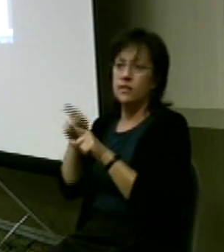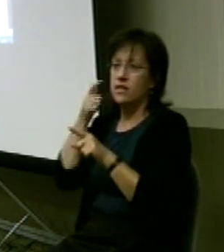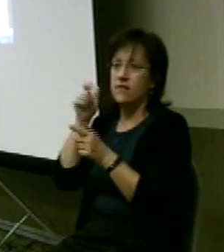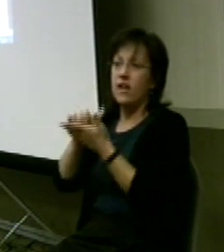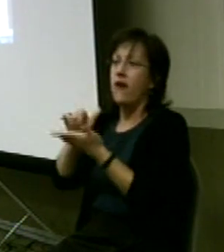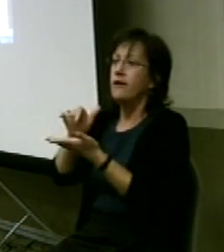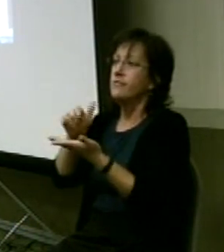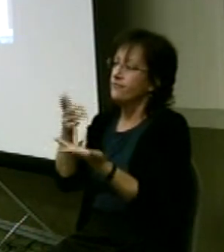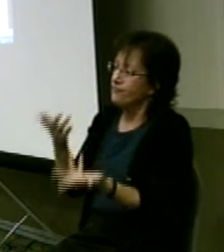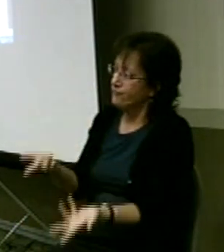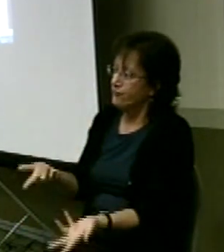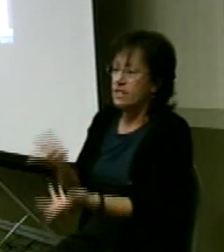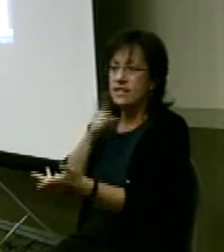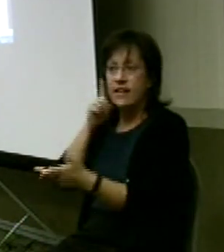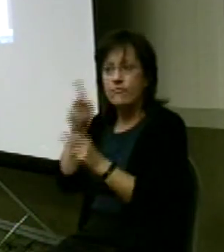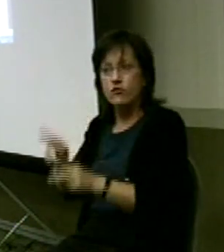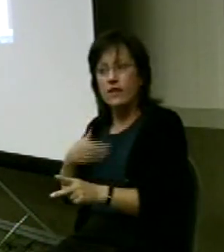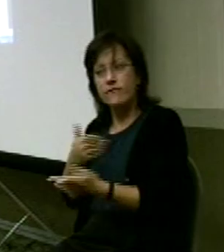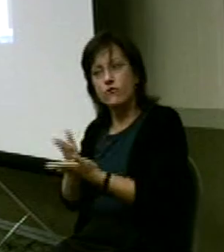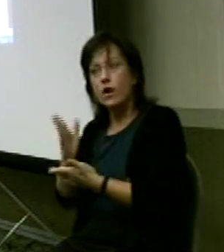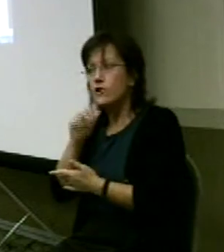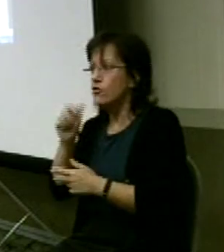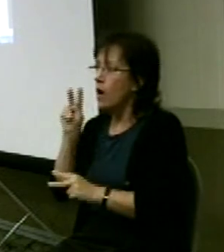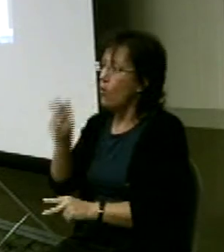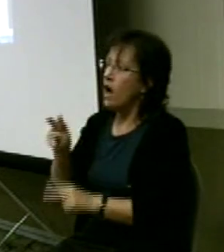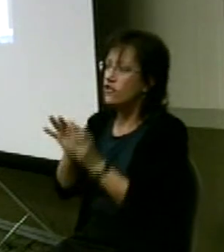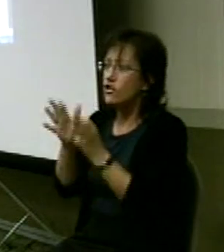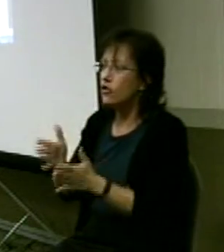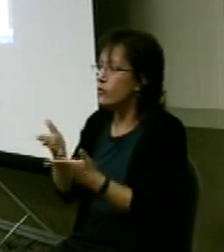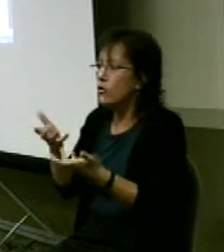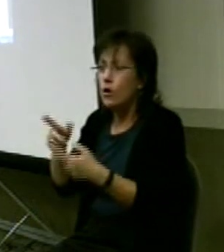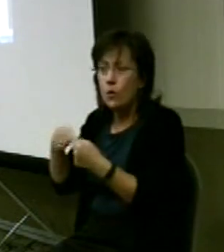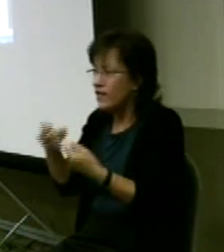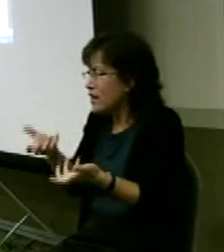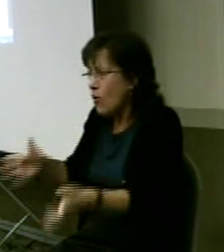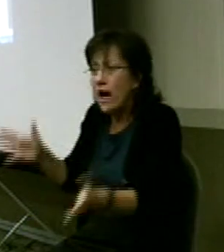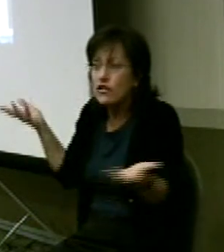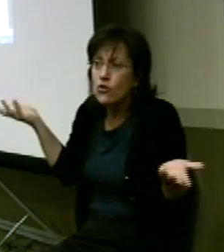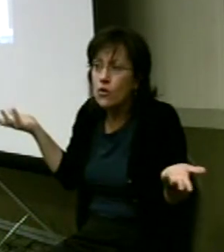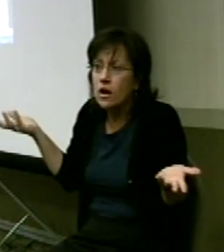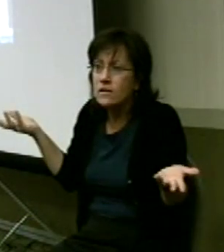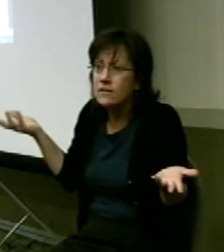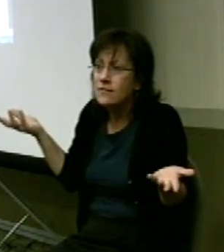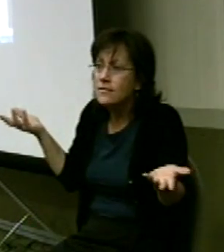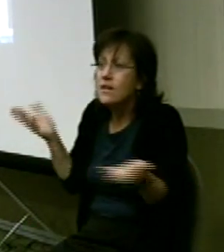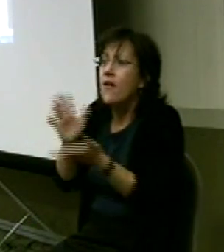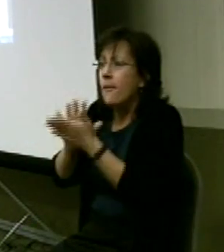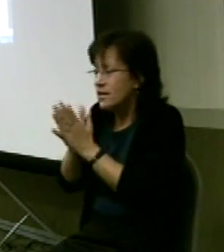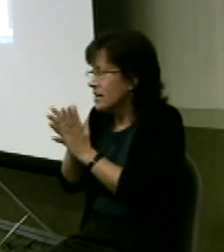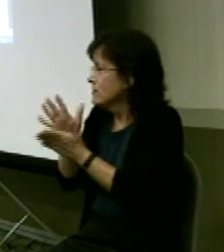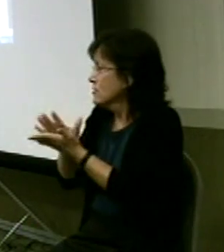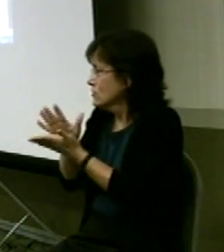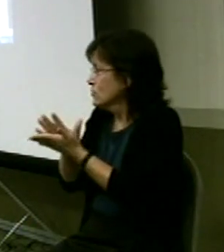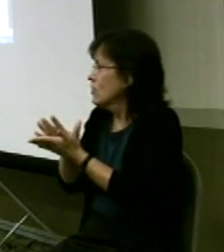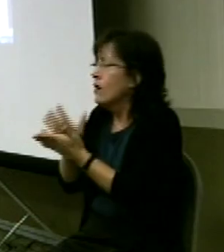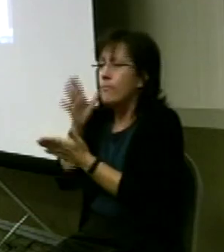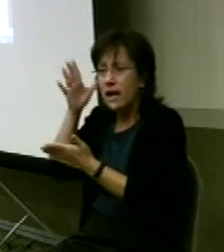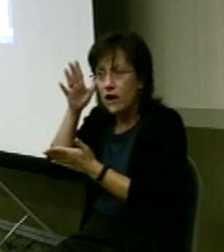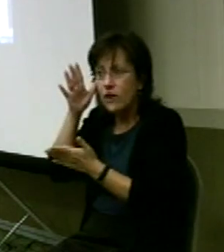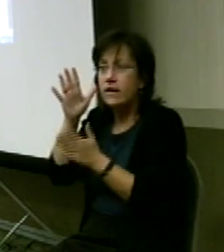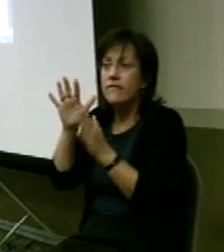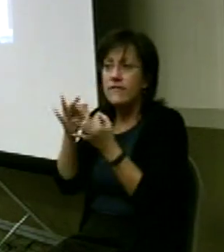that's the school policy of the, does the deaf person have the right to not look at the interpreter when they don't want to? And so that becomes a